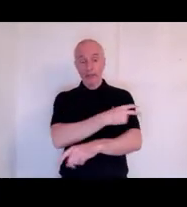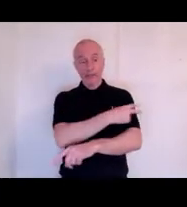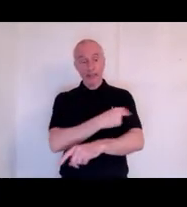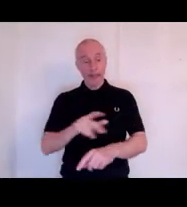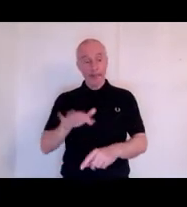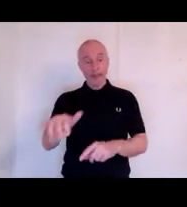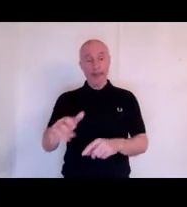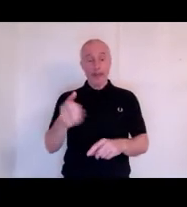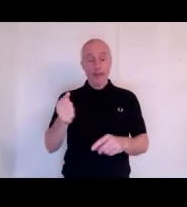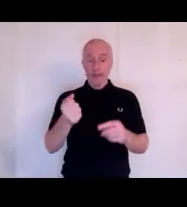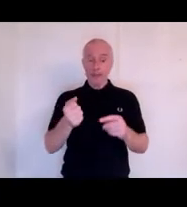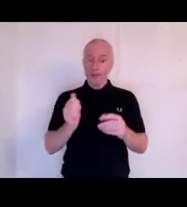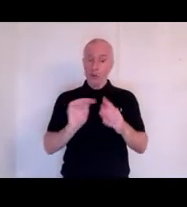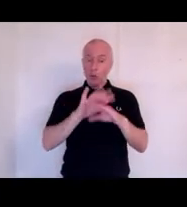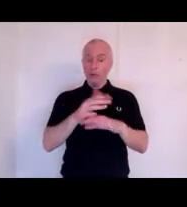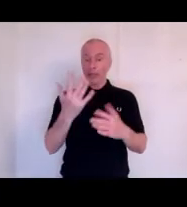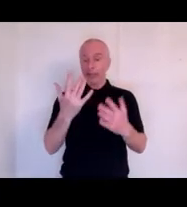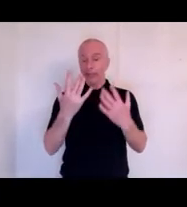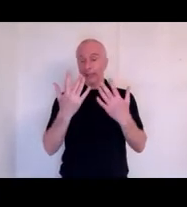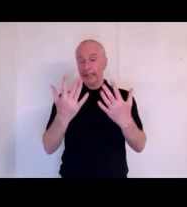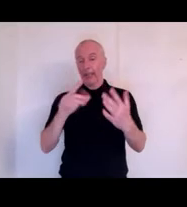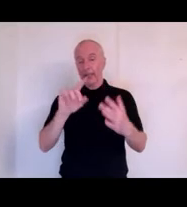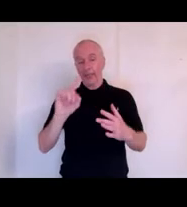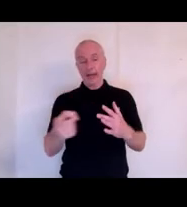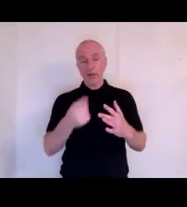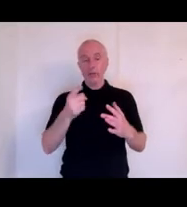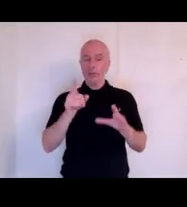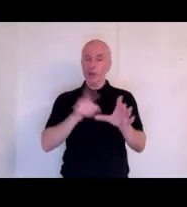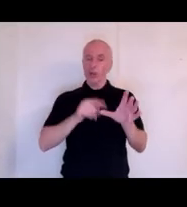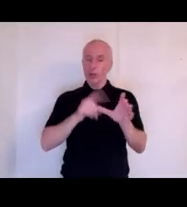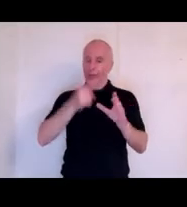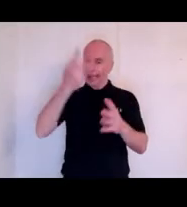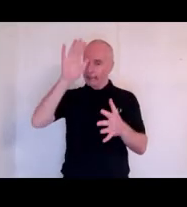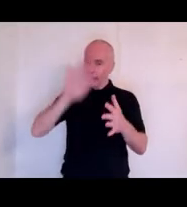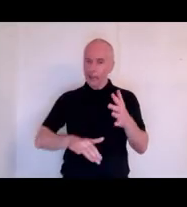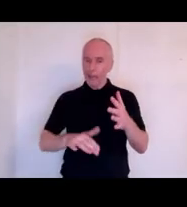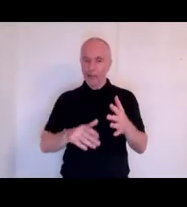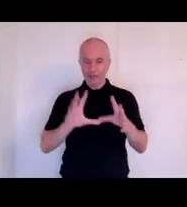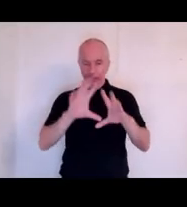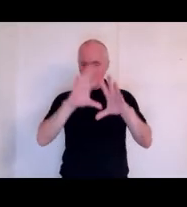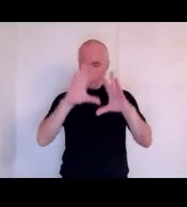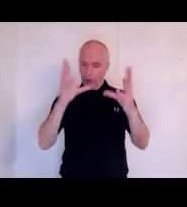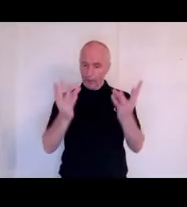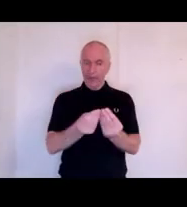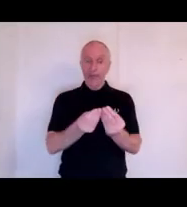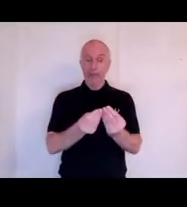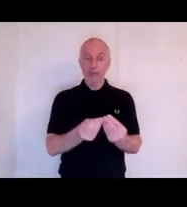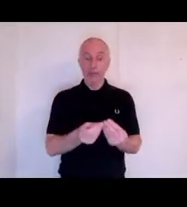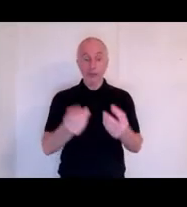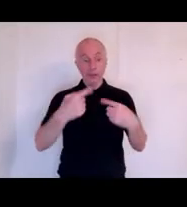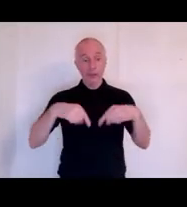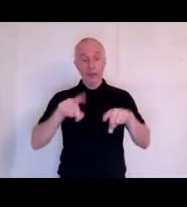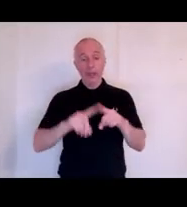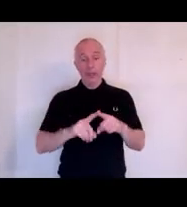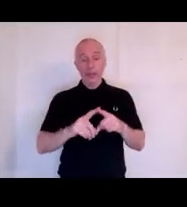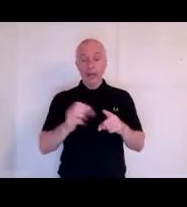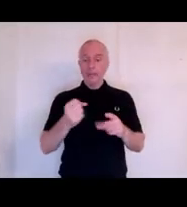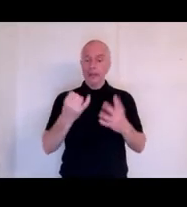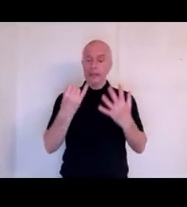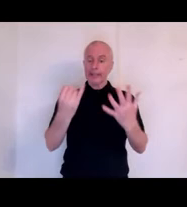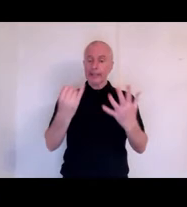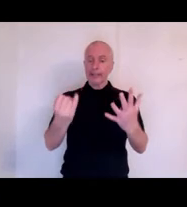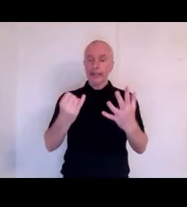nuclear fuel cycle. Again, I'll touch upon the nuclear fuel cycle later. And we operate from about six locations